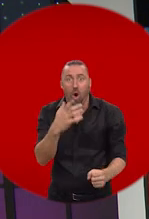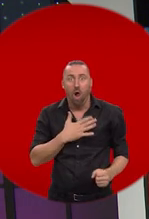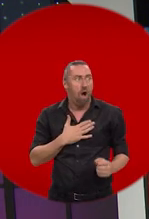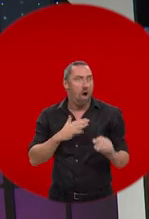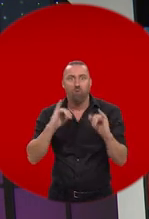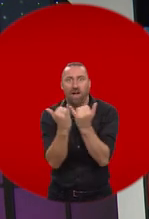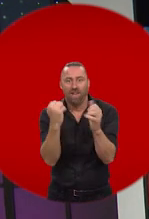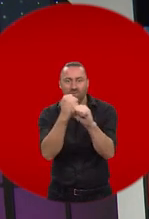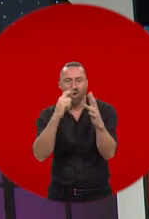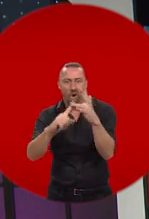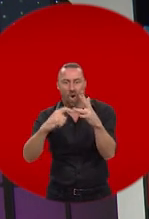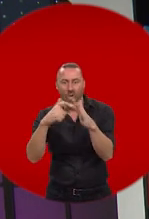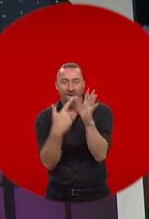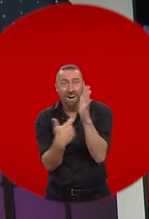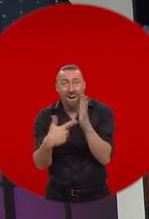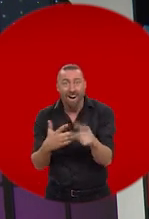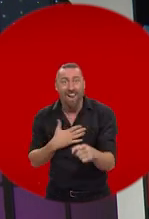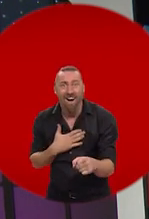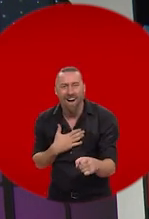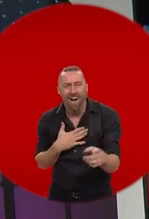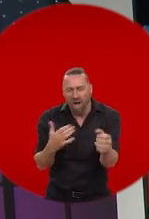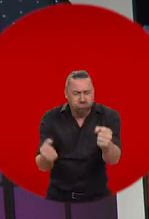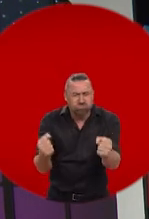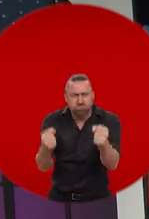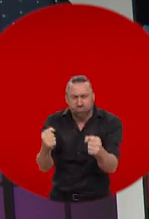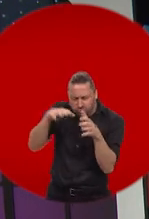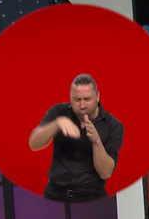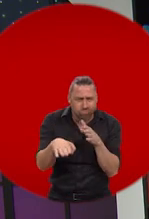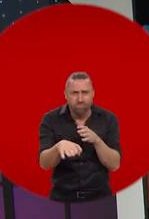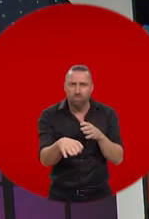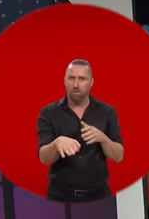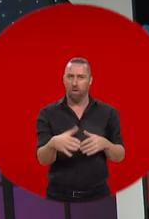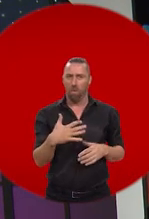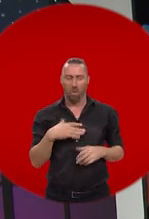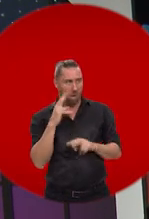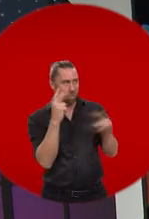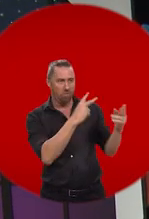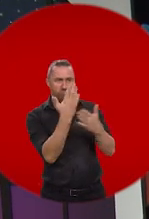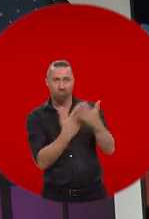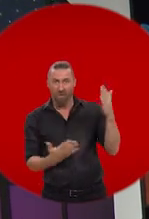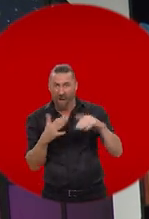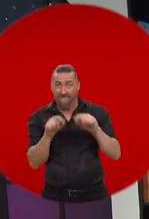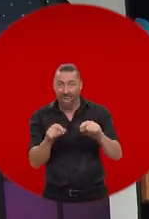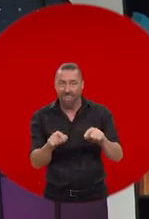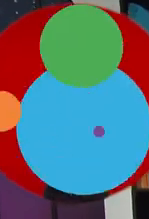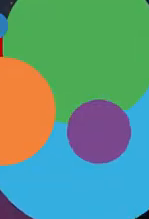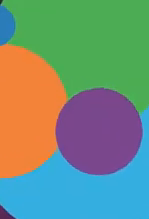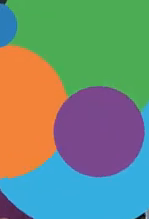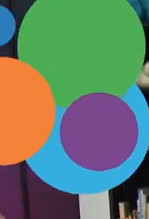a go-kart. Why don't we hear a story all about racing billy carts?